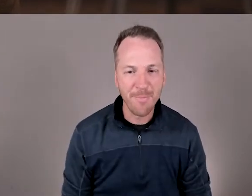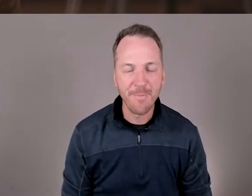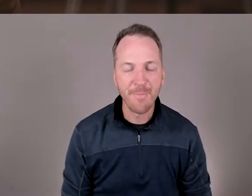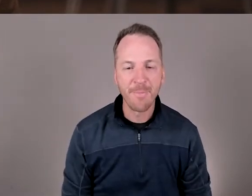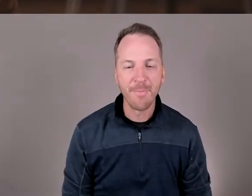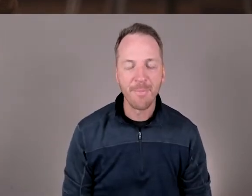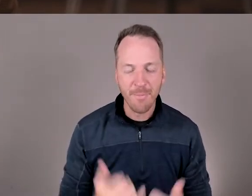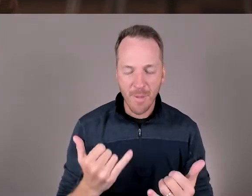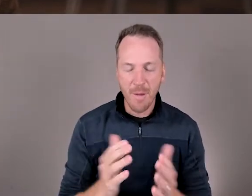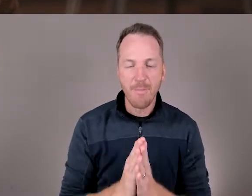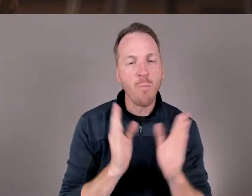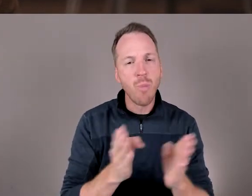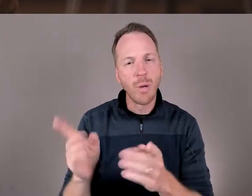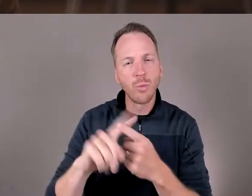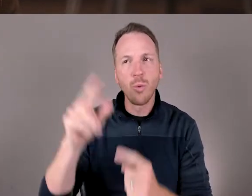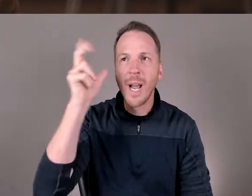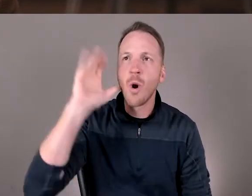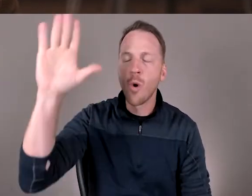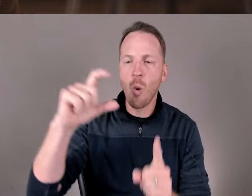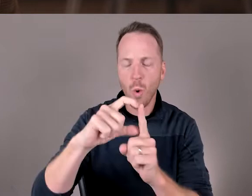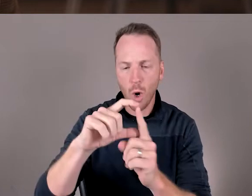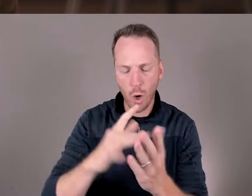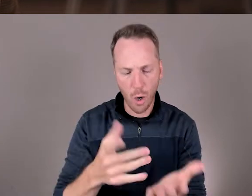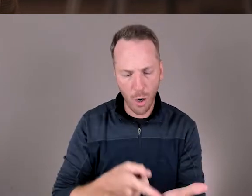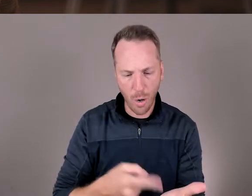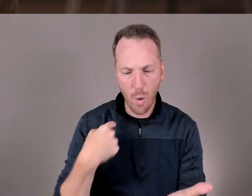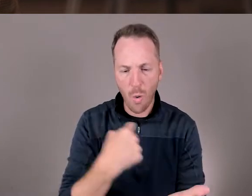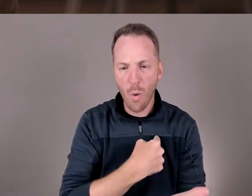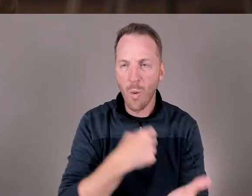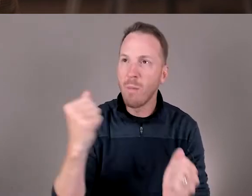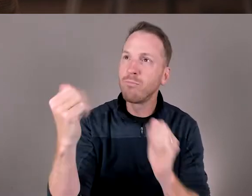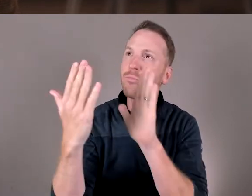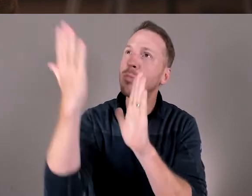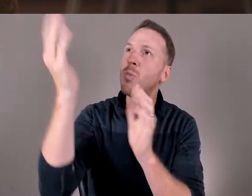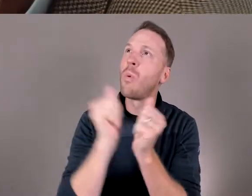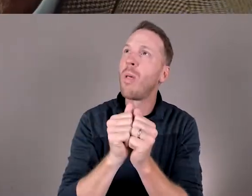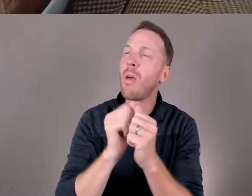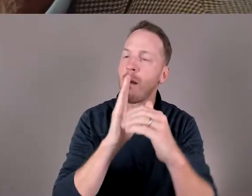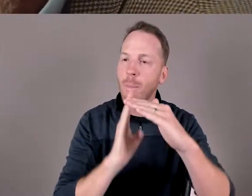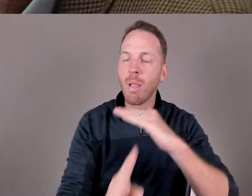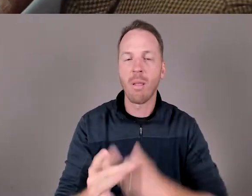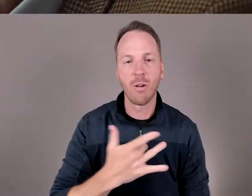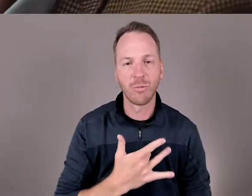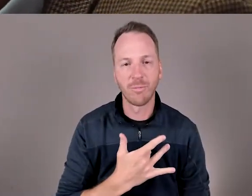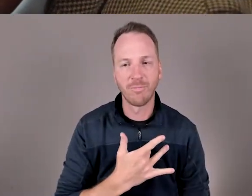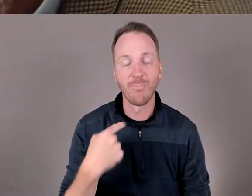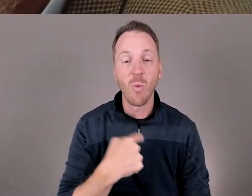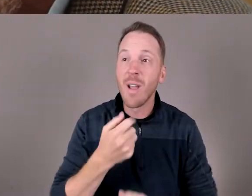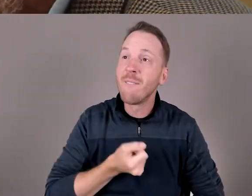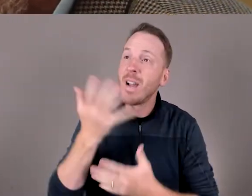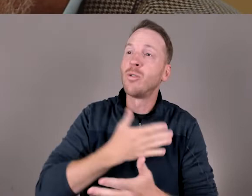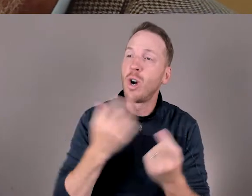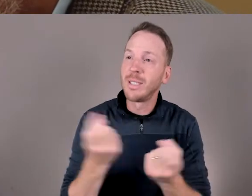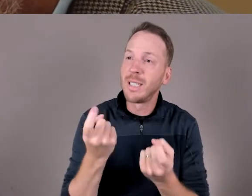In preparation to hear your word, Lord, we come to you with humble hearts. We confess our